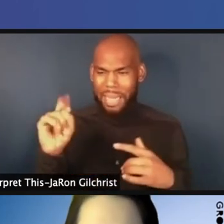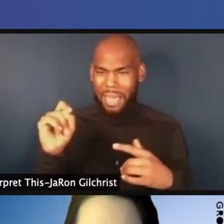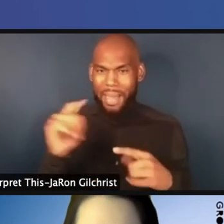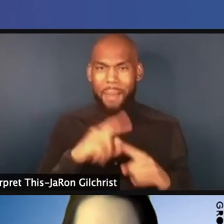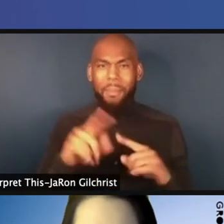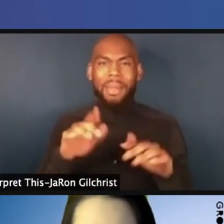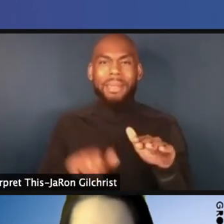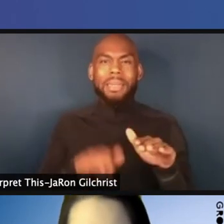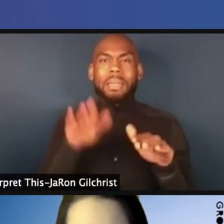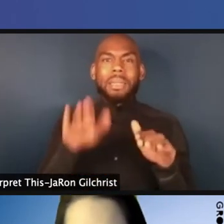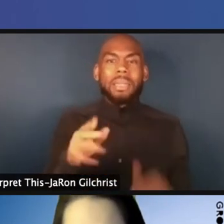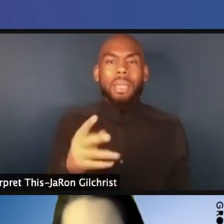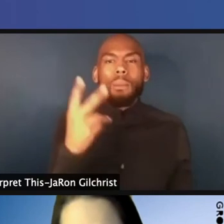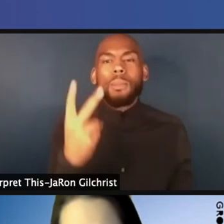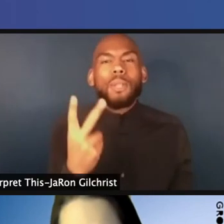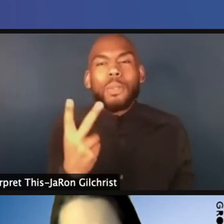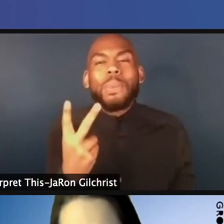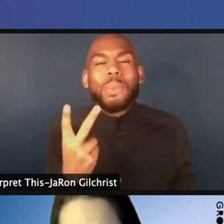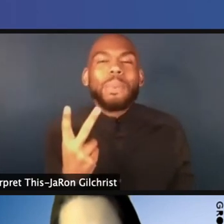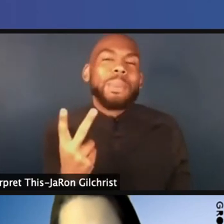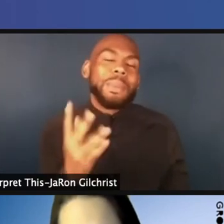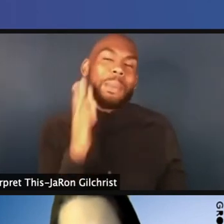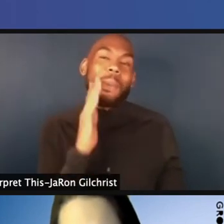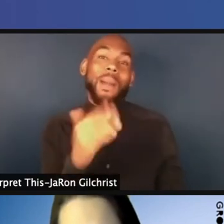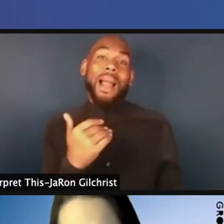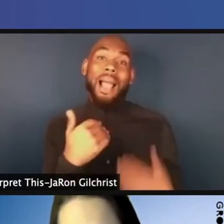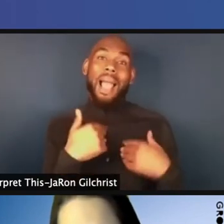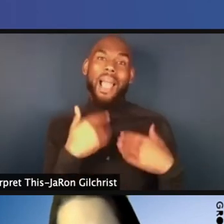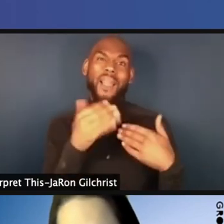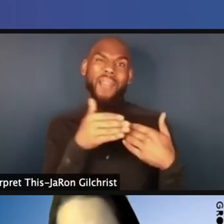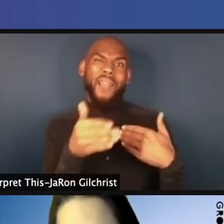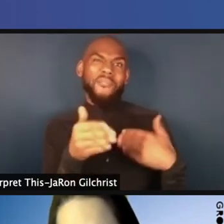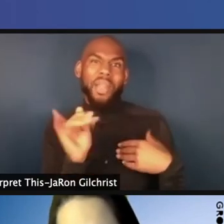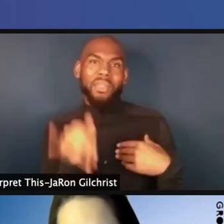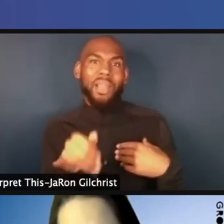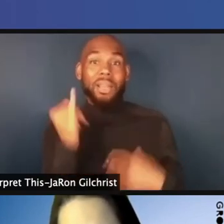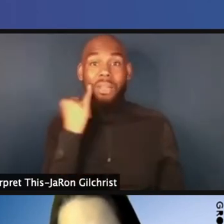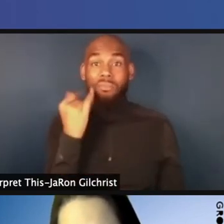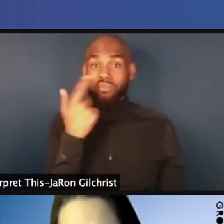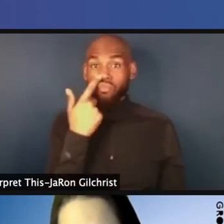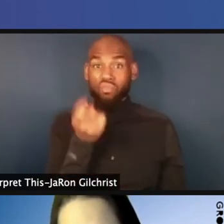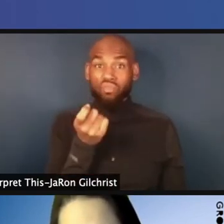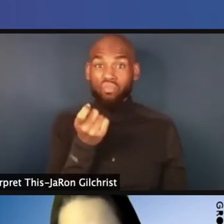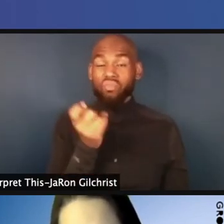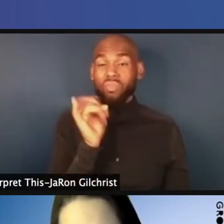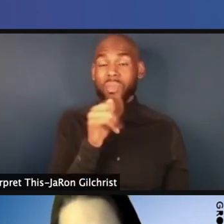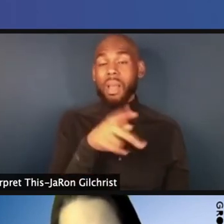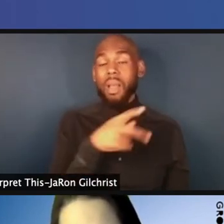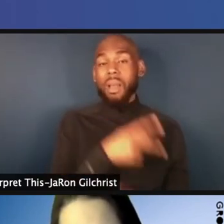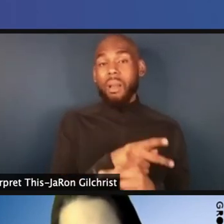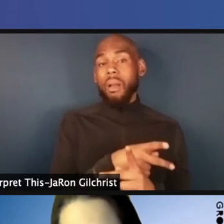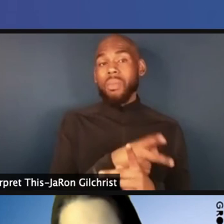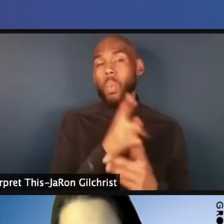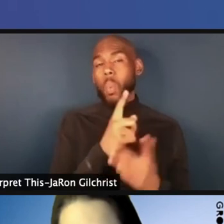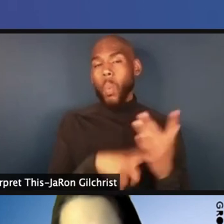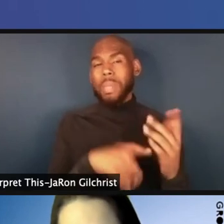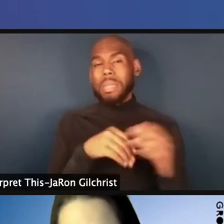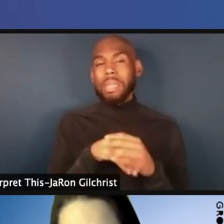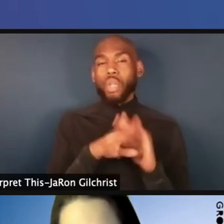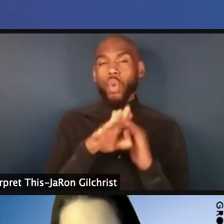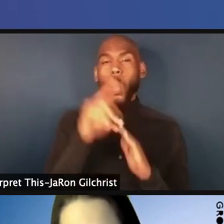two that we'll be running after that. So if you're interested in that sort of like, what's a longer deep dive,